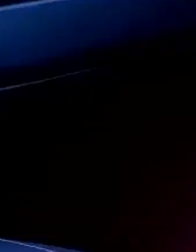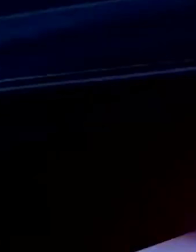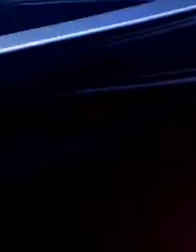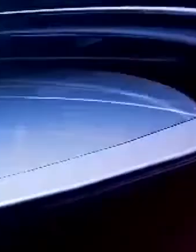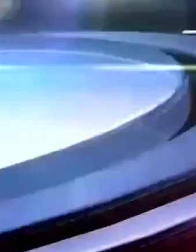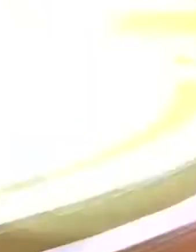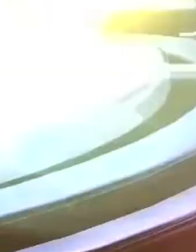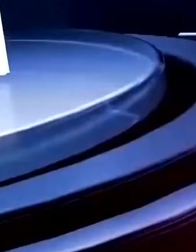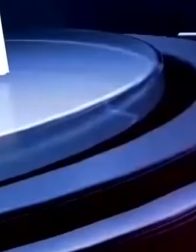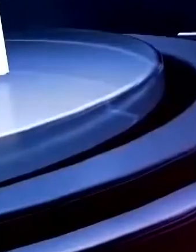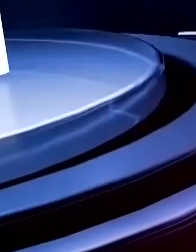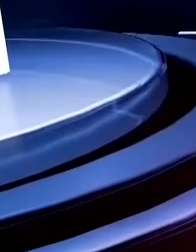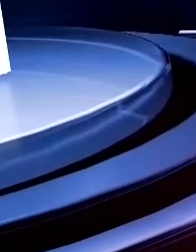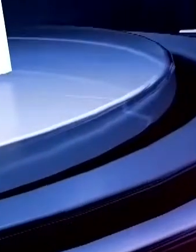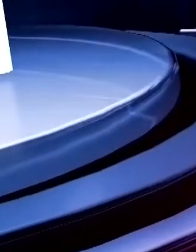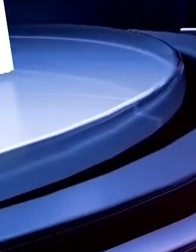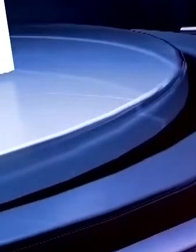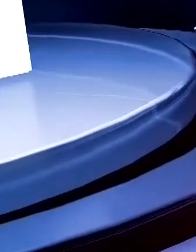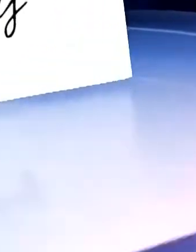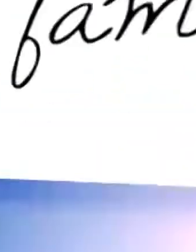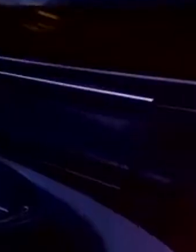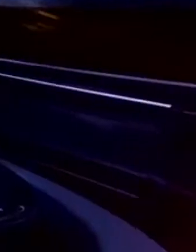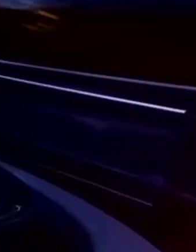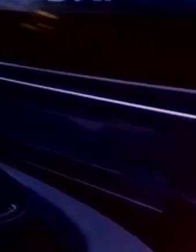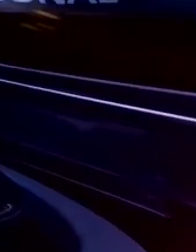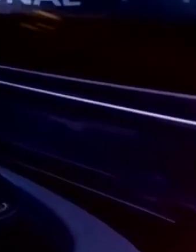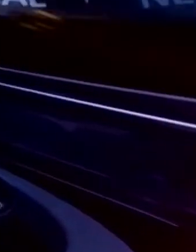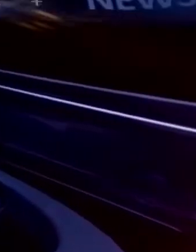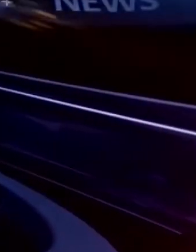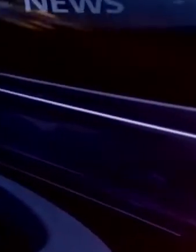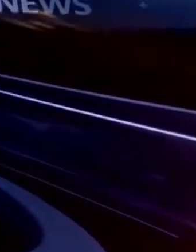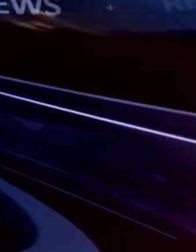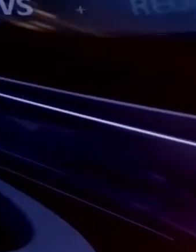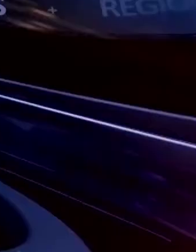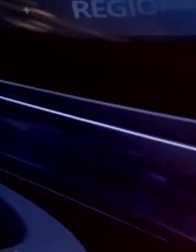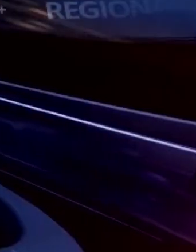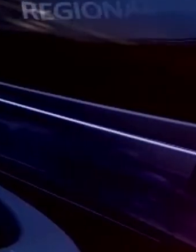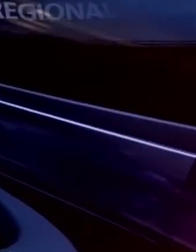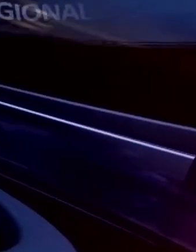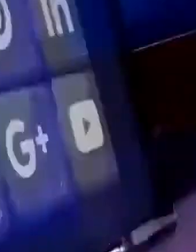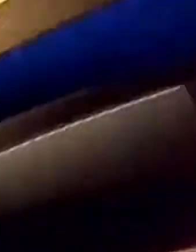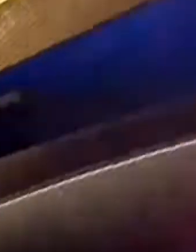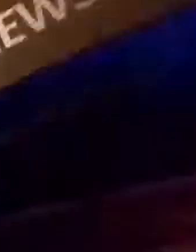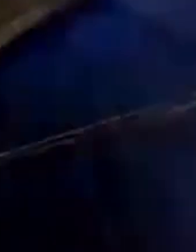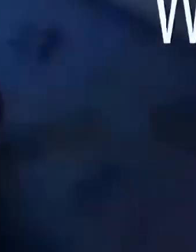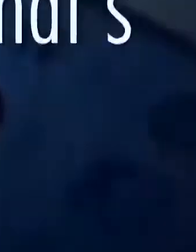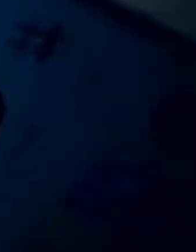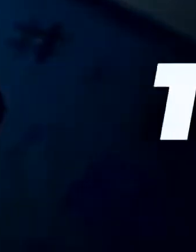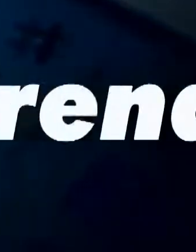What's Trending is brought to you by Trident Insurance. We treat you like family.